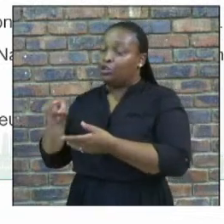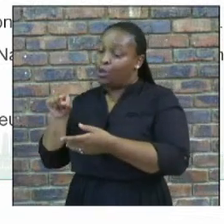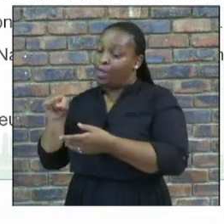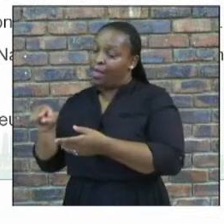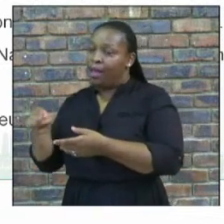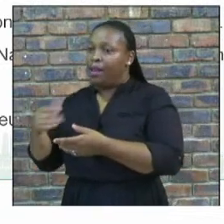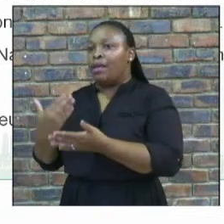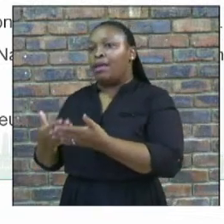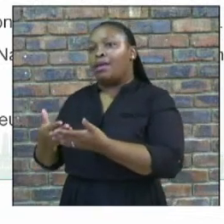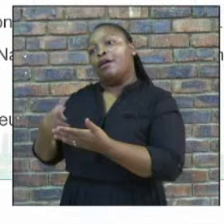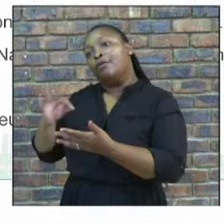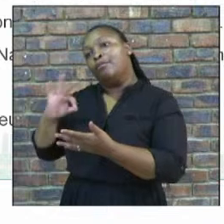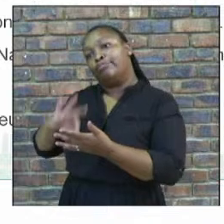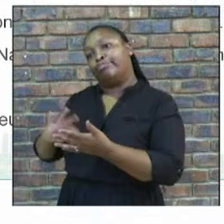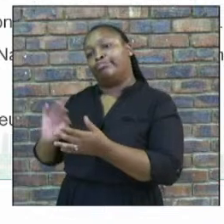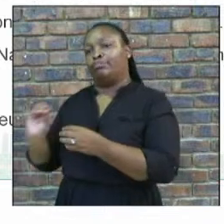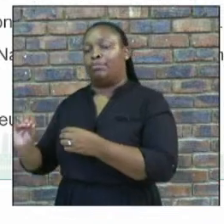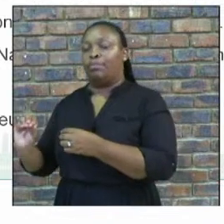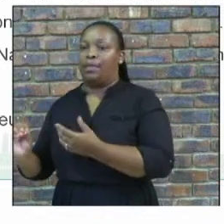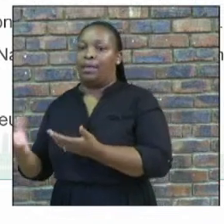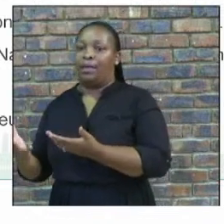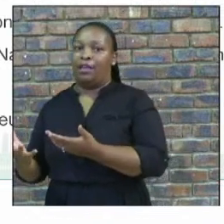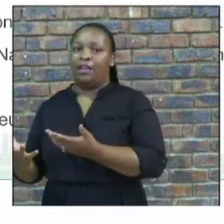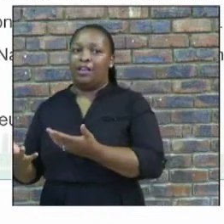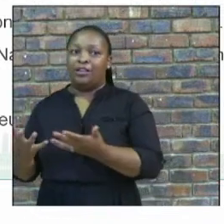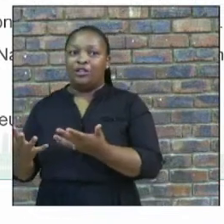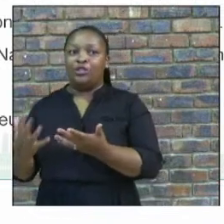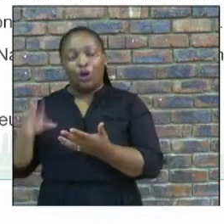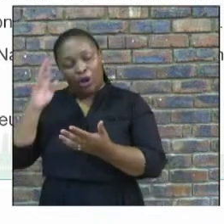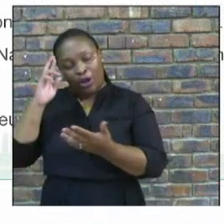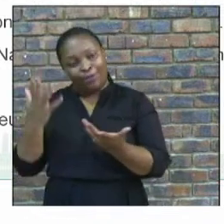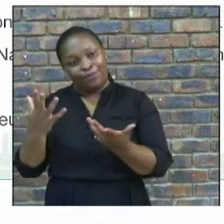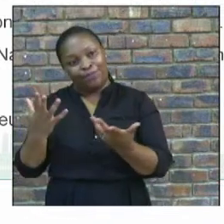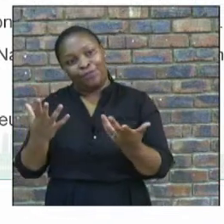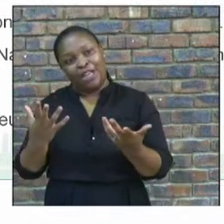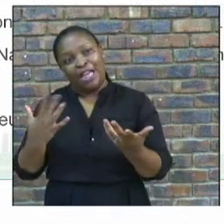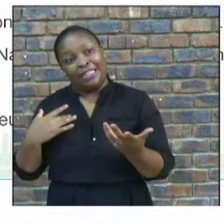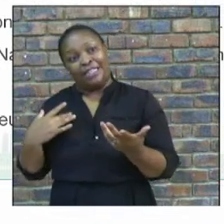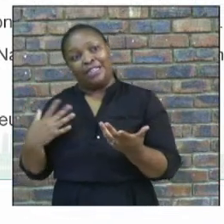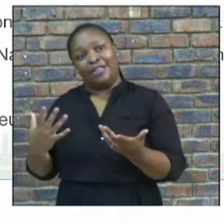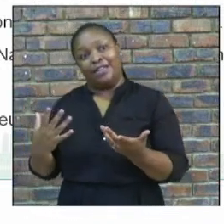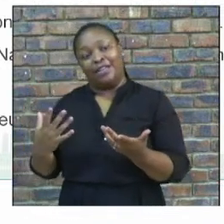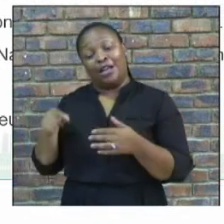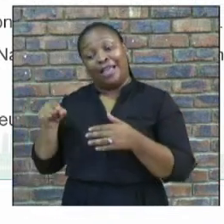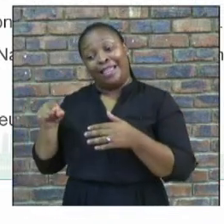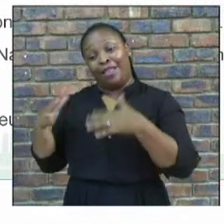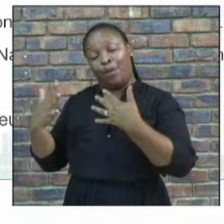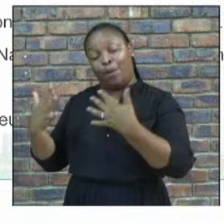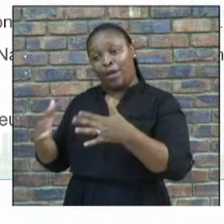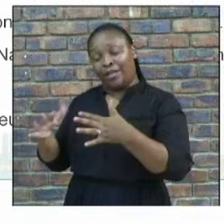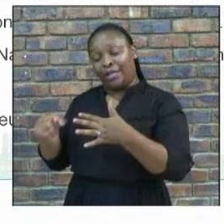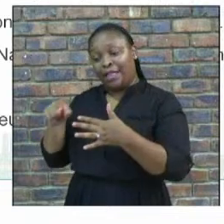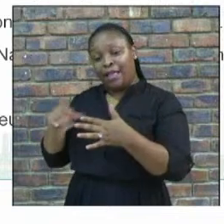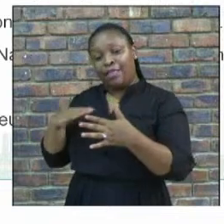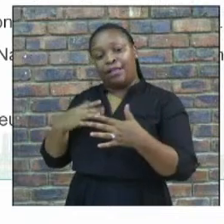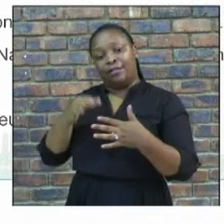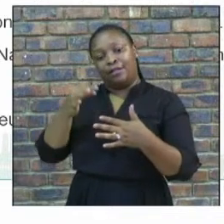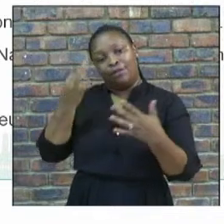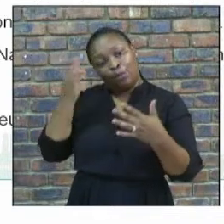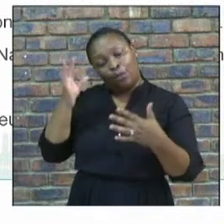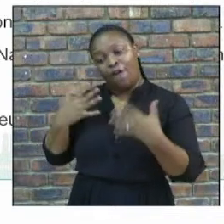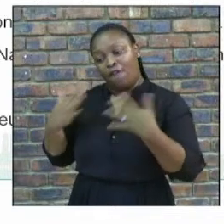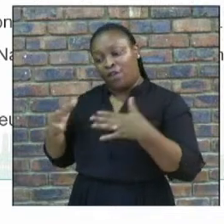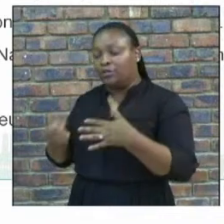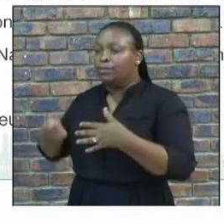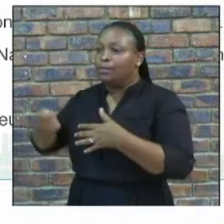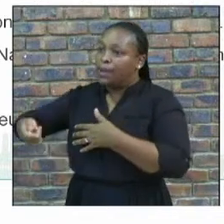it will be like the state will be carried on a debt. And then once they finish paying their debt, they